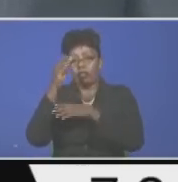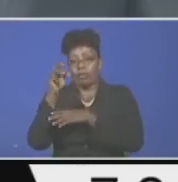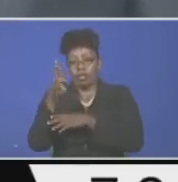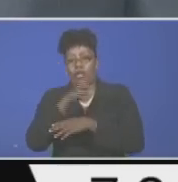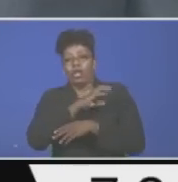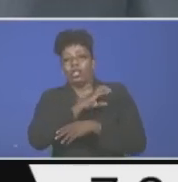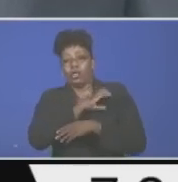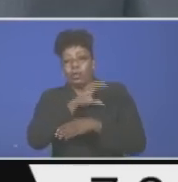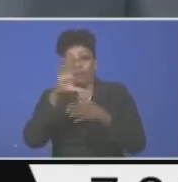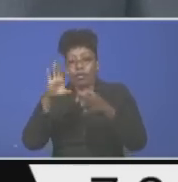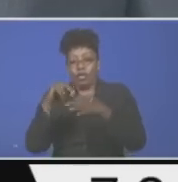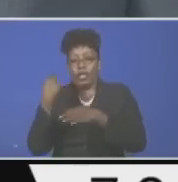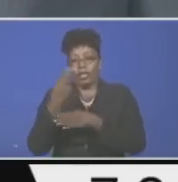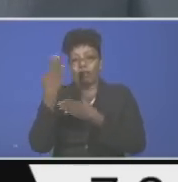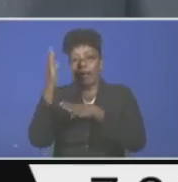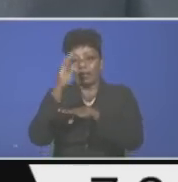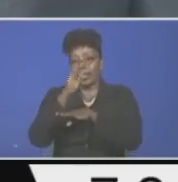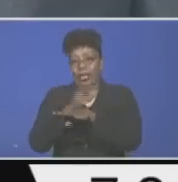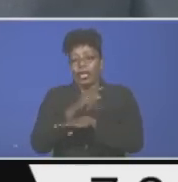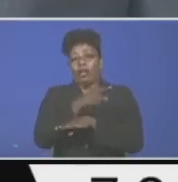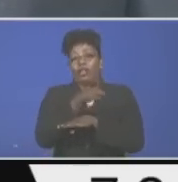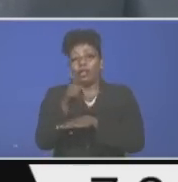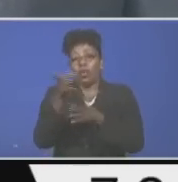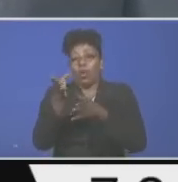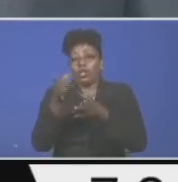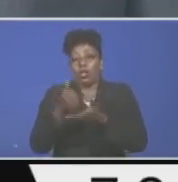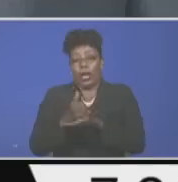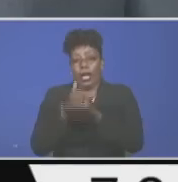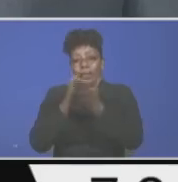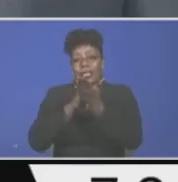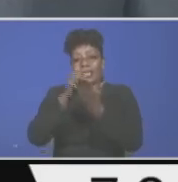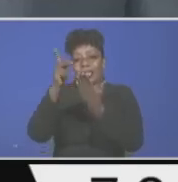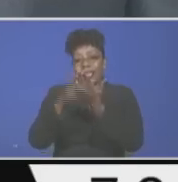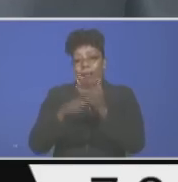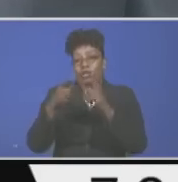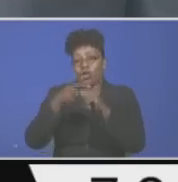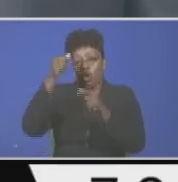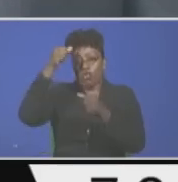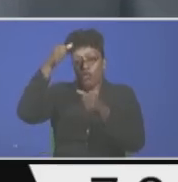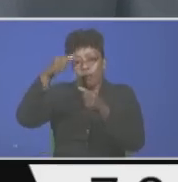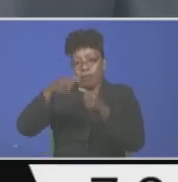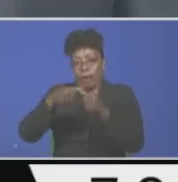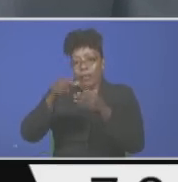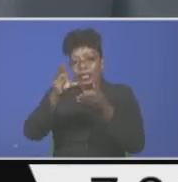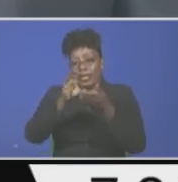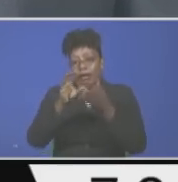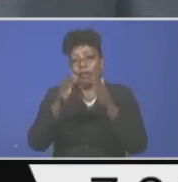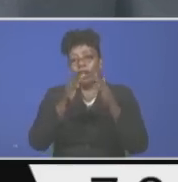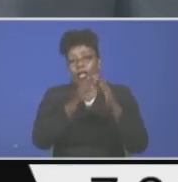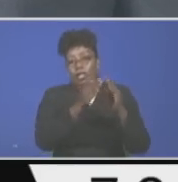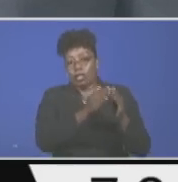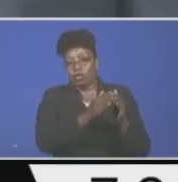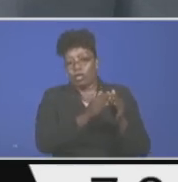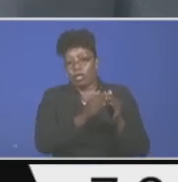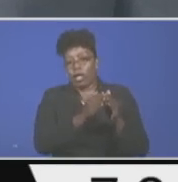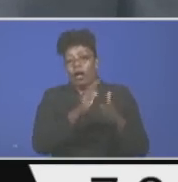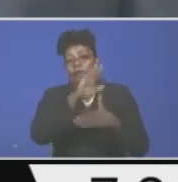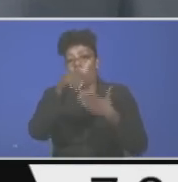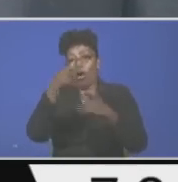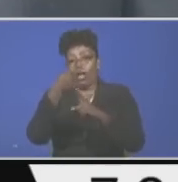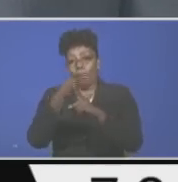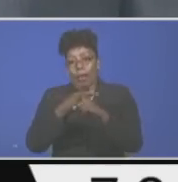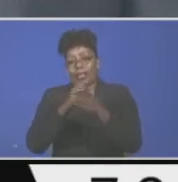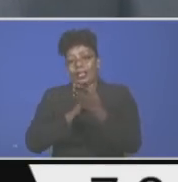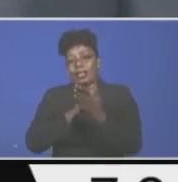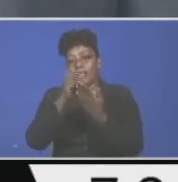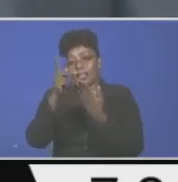Bahamas tonight. And for those of you who want to help, it's a September to Remember in the Centerville constituency for the entire month of September. Thanks again, Mr.